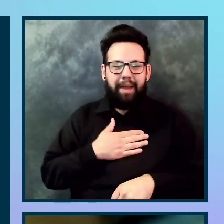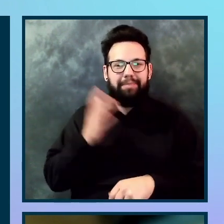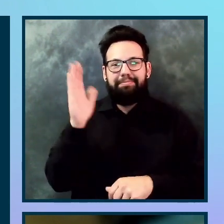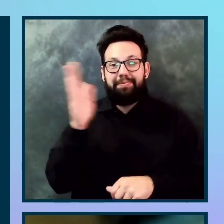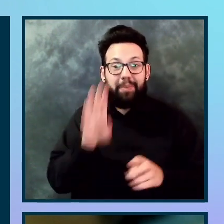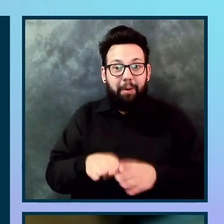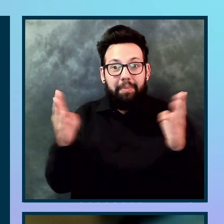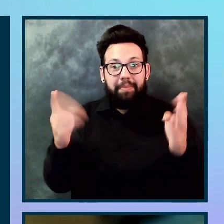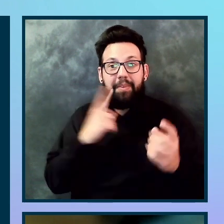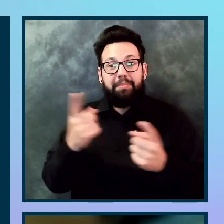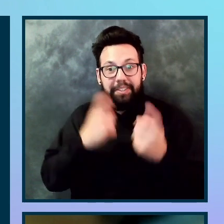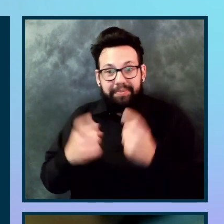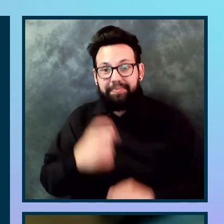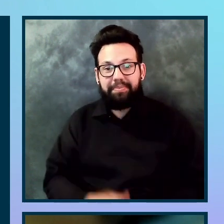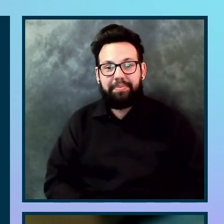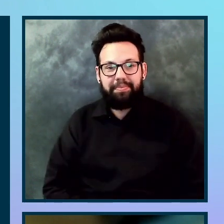open up the floor to any questions.